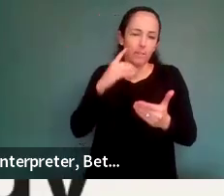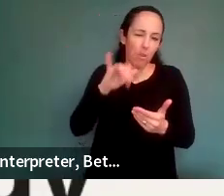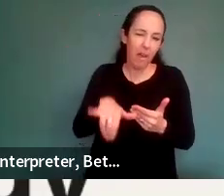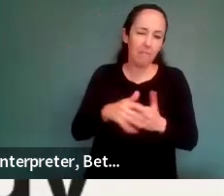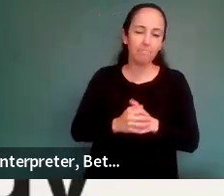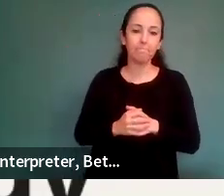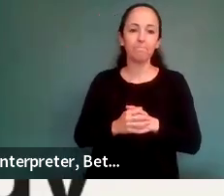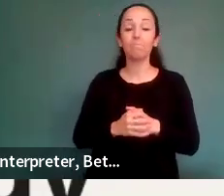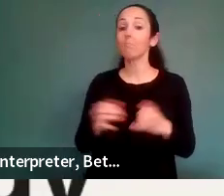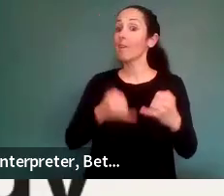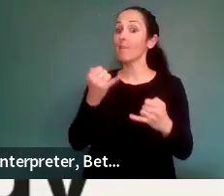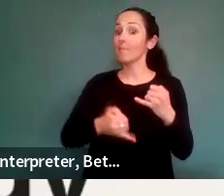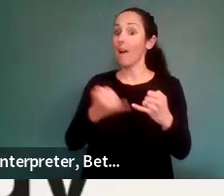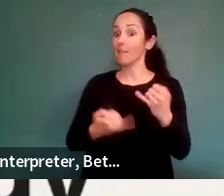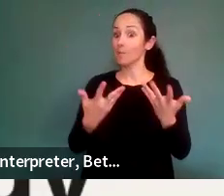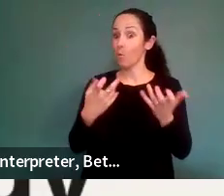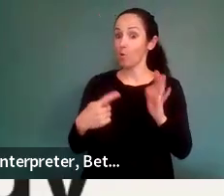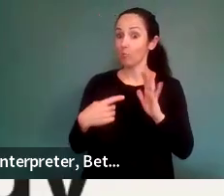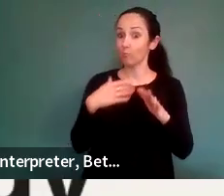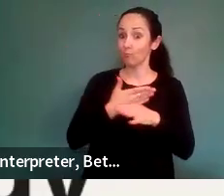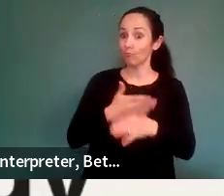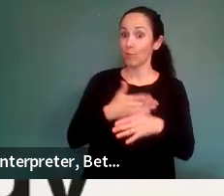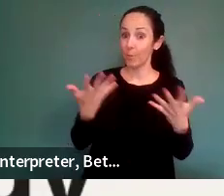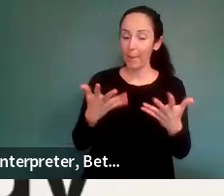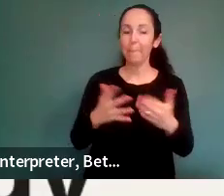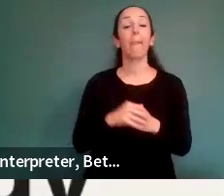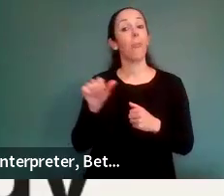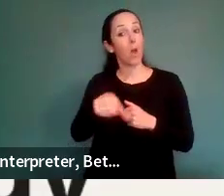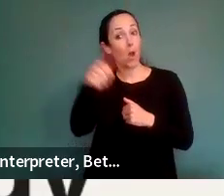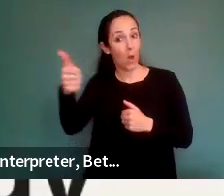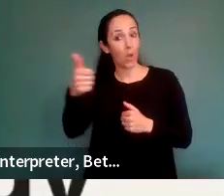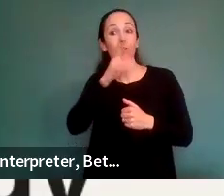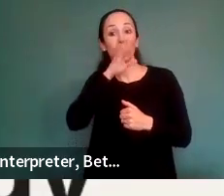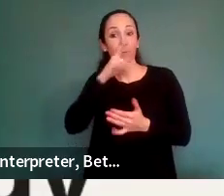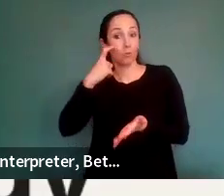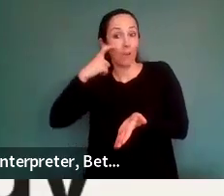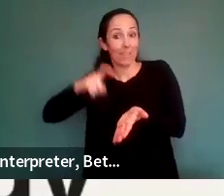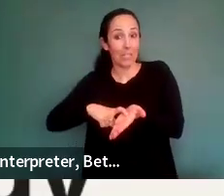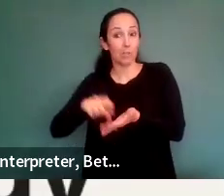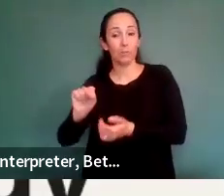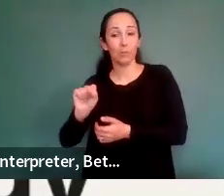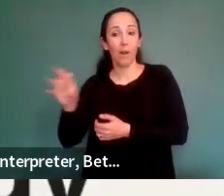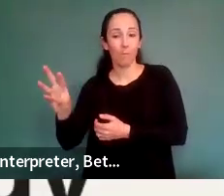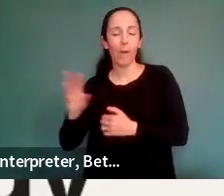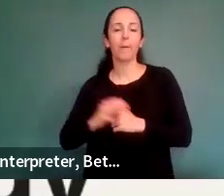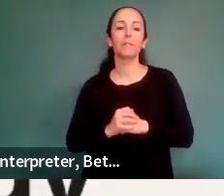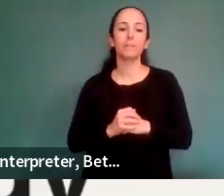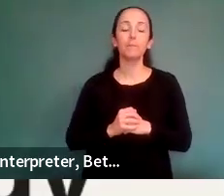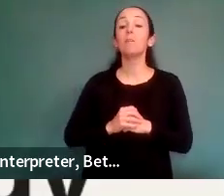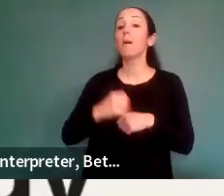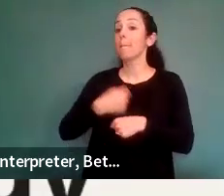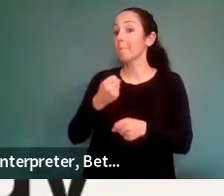The last item that I'd like to share with you is another speech recognition software. It's developed by Nuance